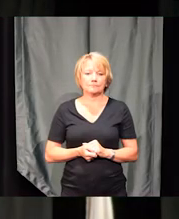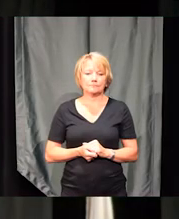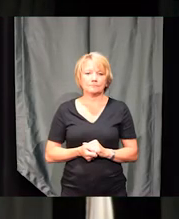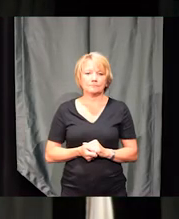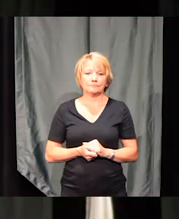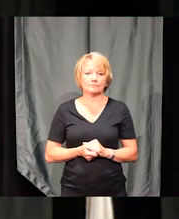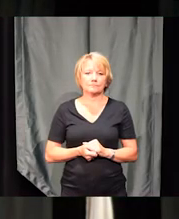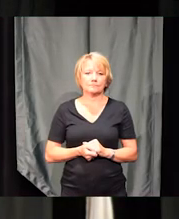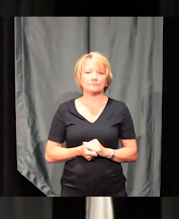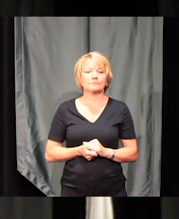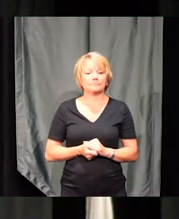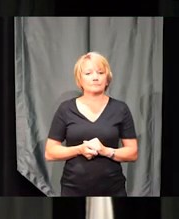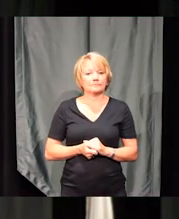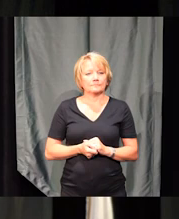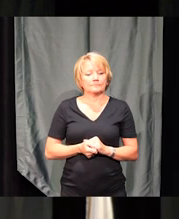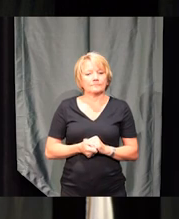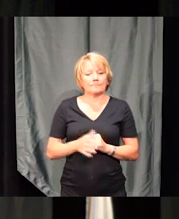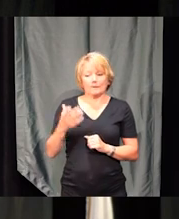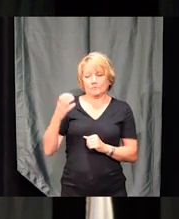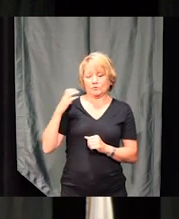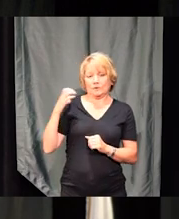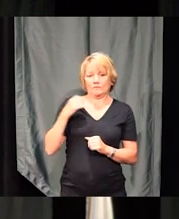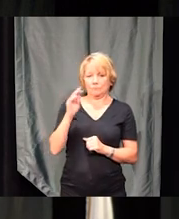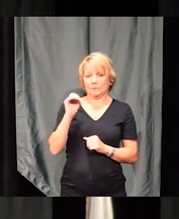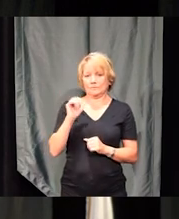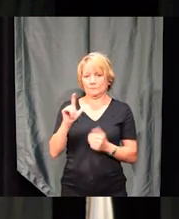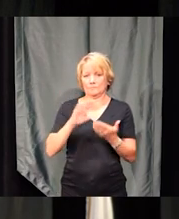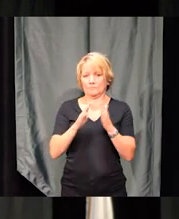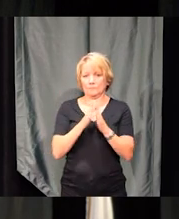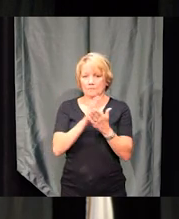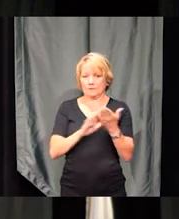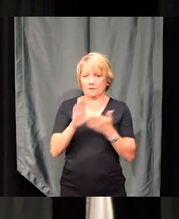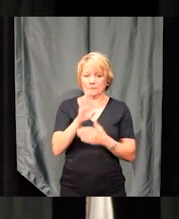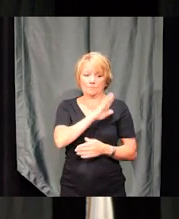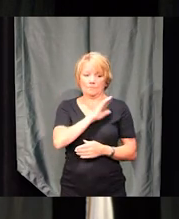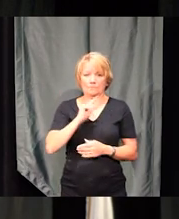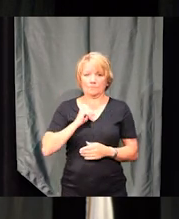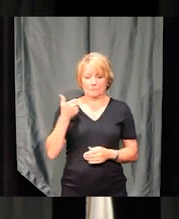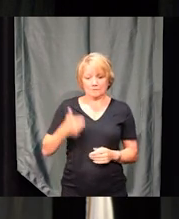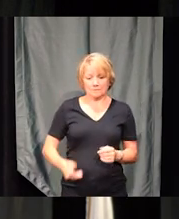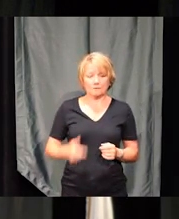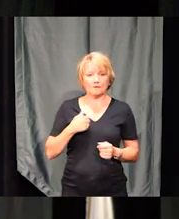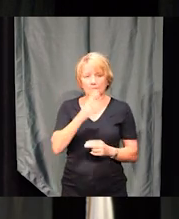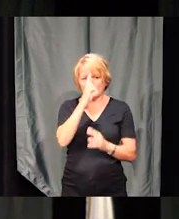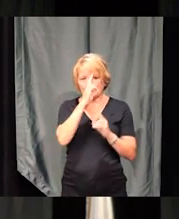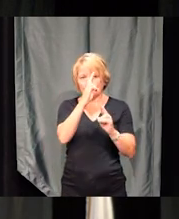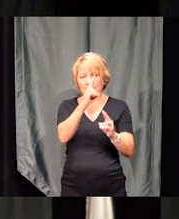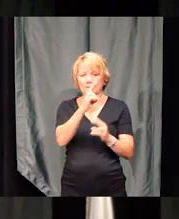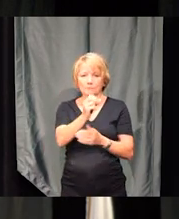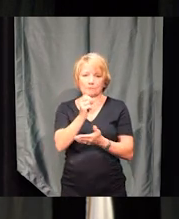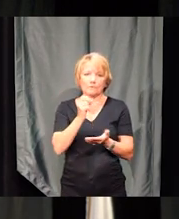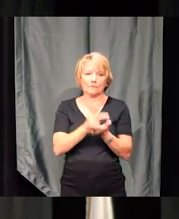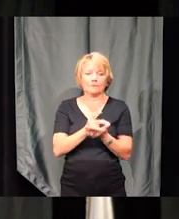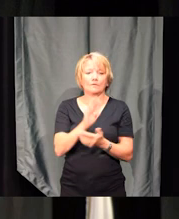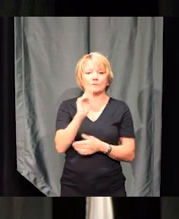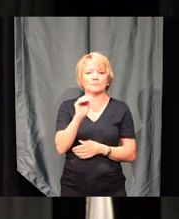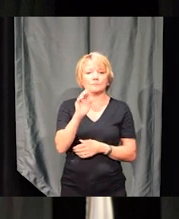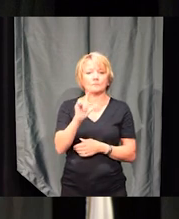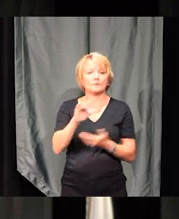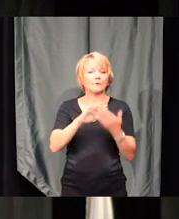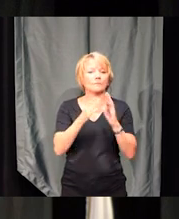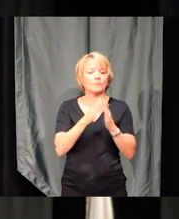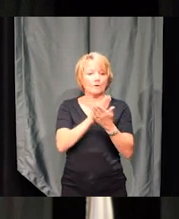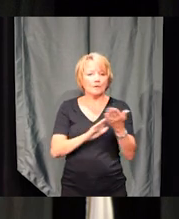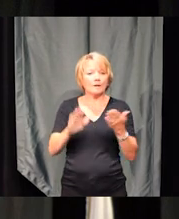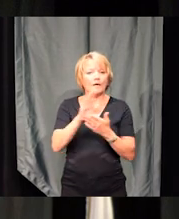As chair of the Bristol Community College Board of Trustees, I am honored to authorize Bristol Community College,